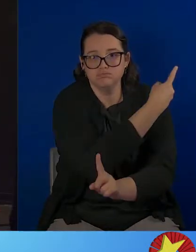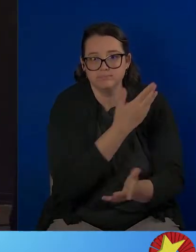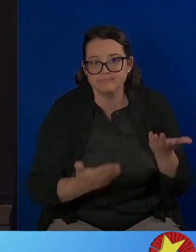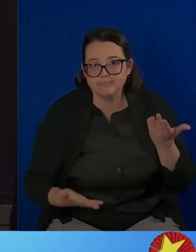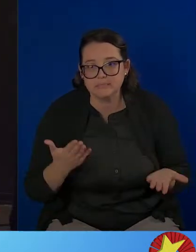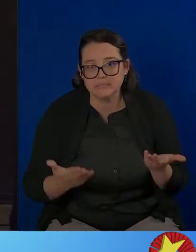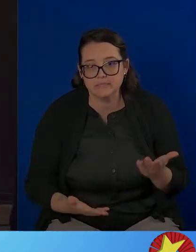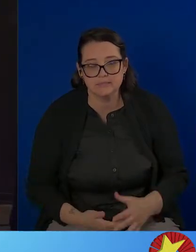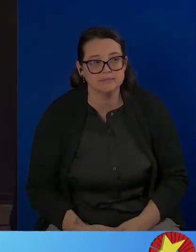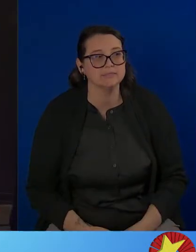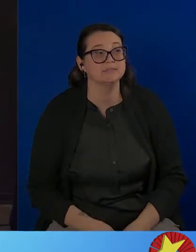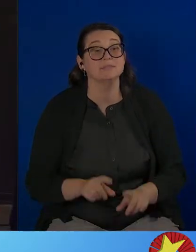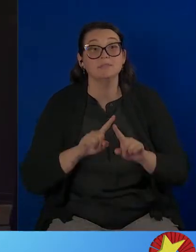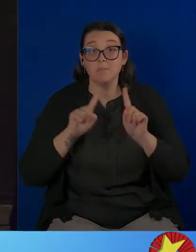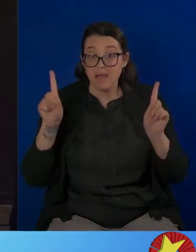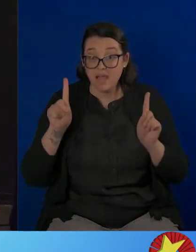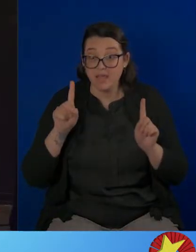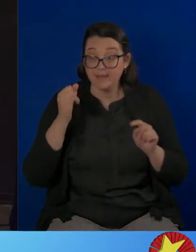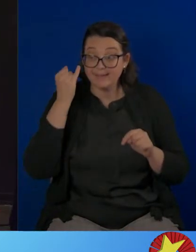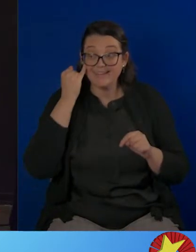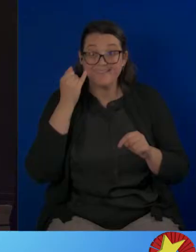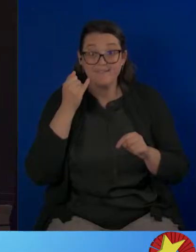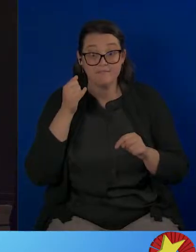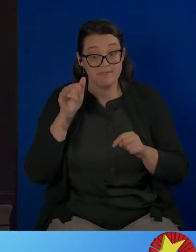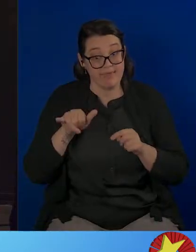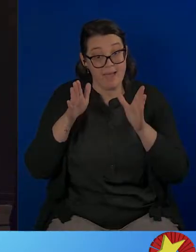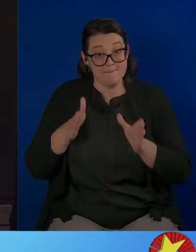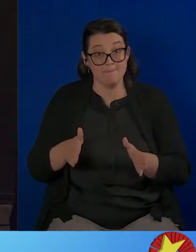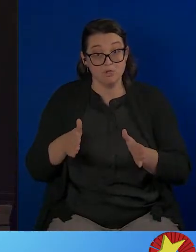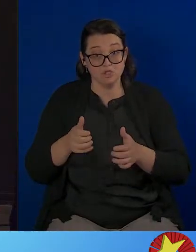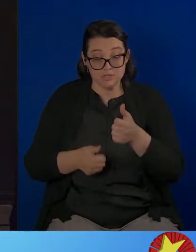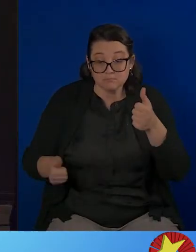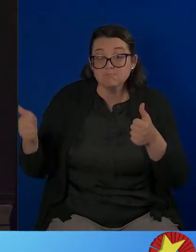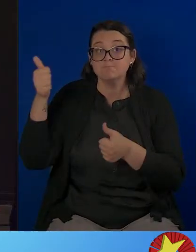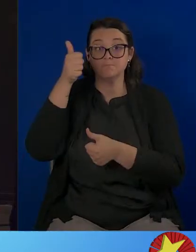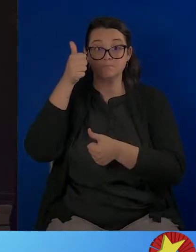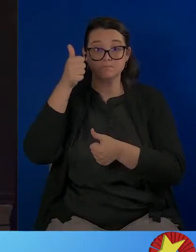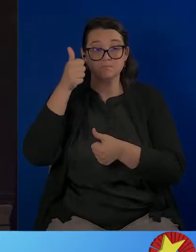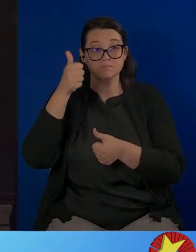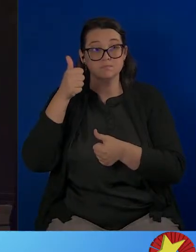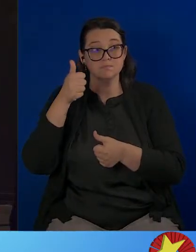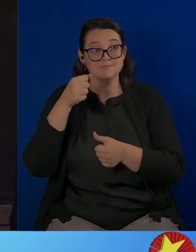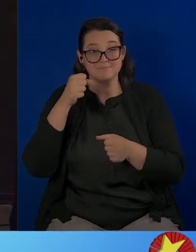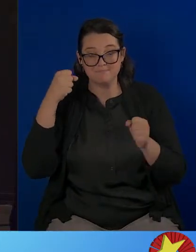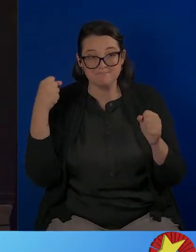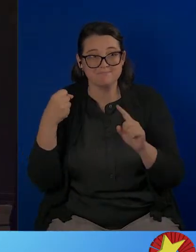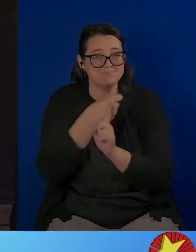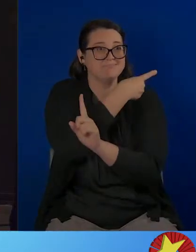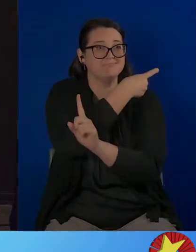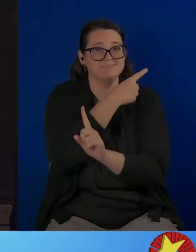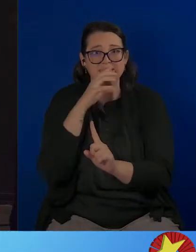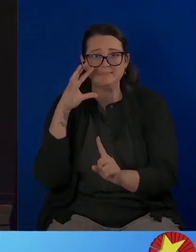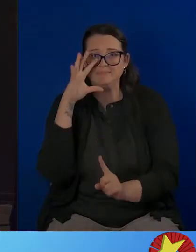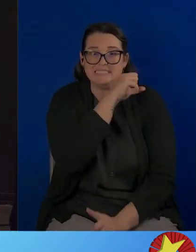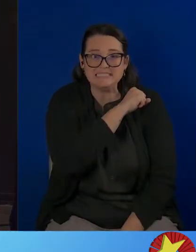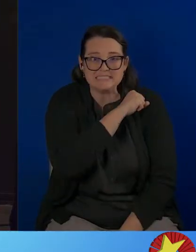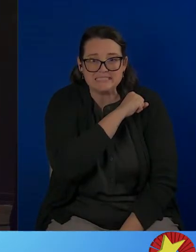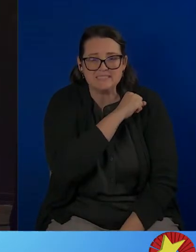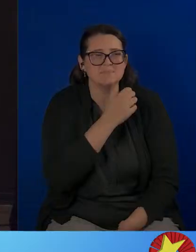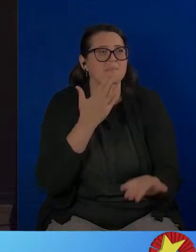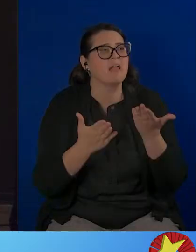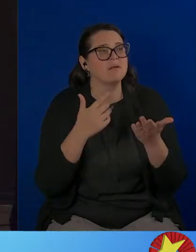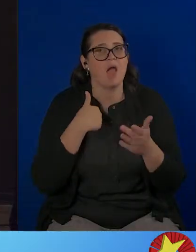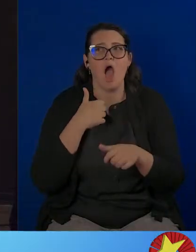The superior archer, when they miss the bullseye, may choose to blame the